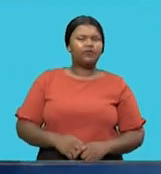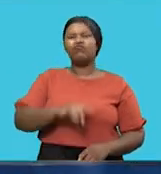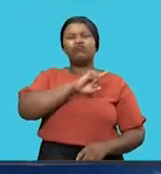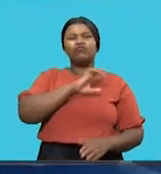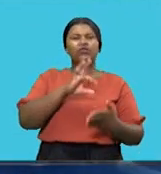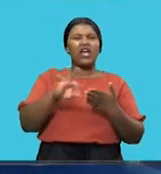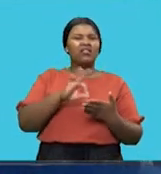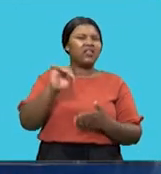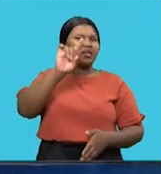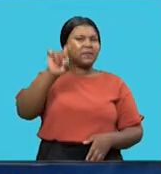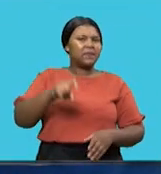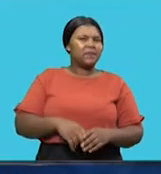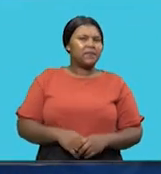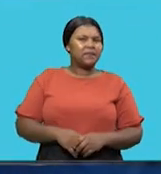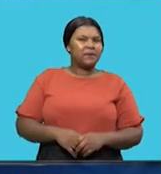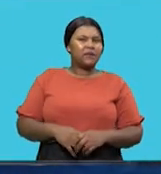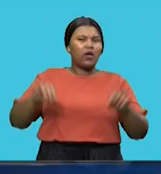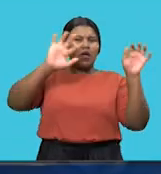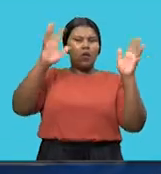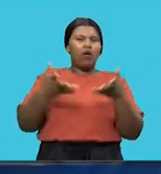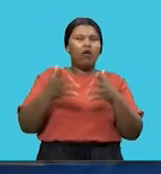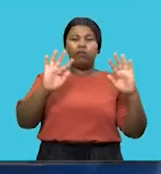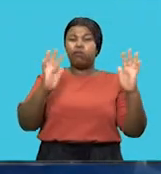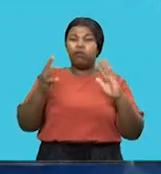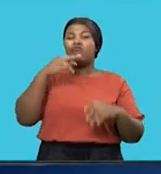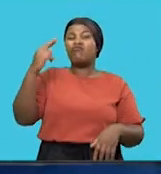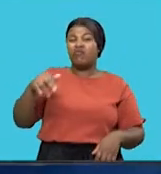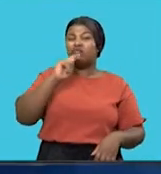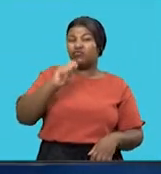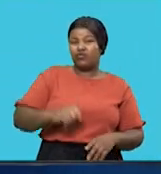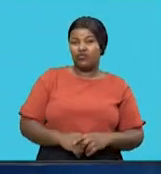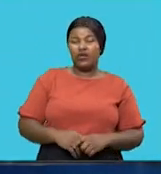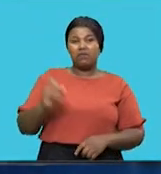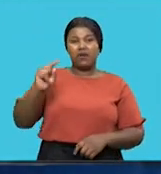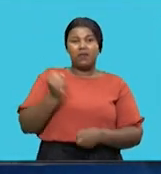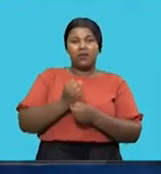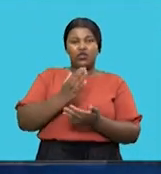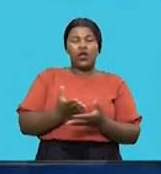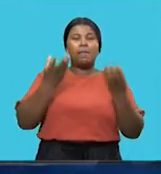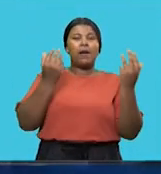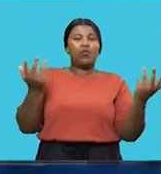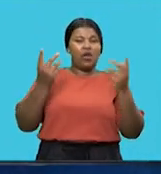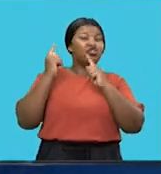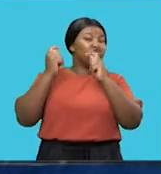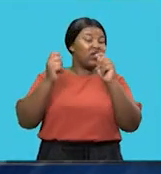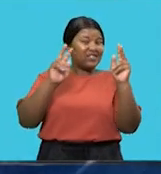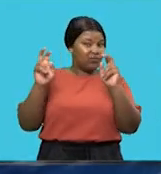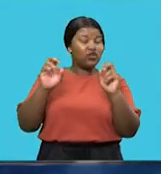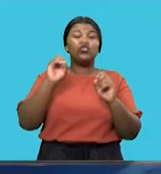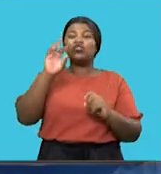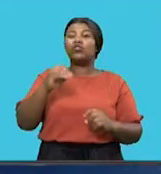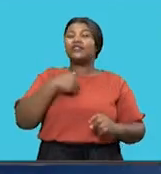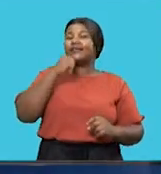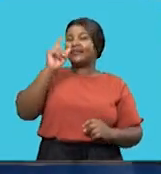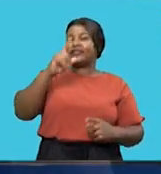Global warming is a reality, and part of our contributing towards carbon emissions is from transport. So we are saying, let's start